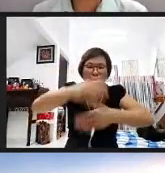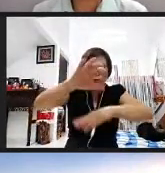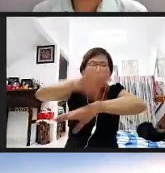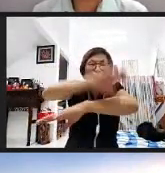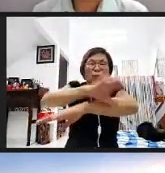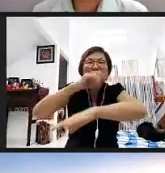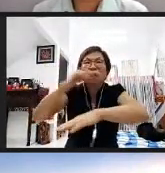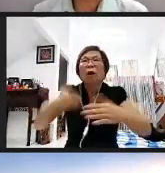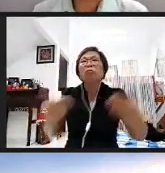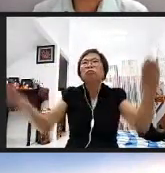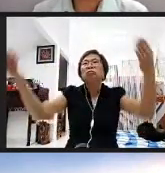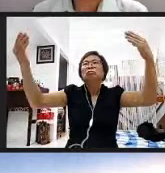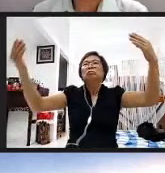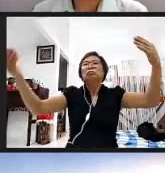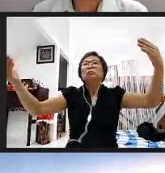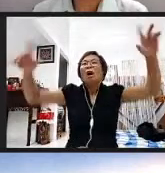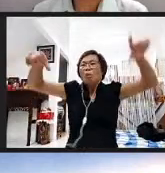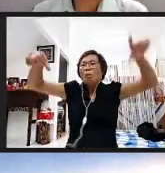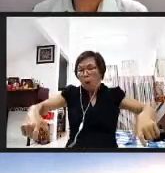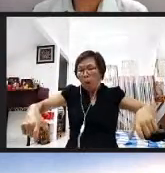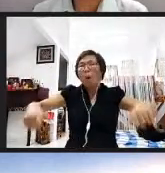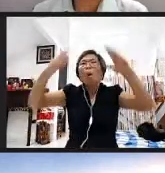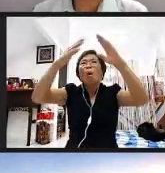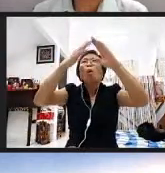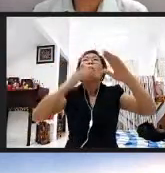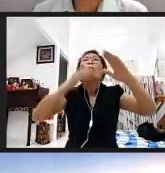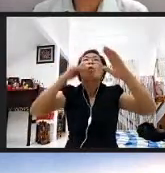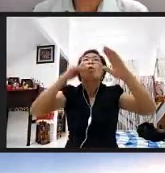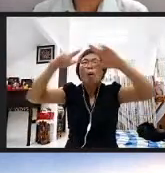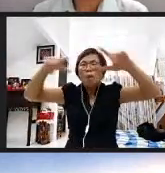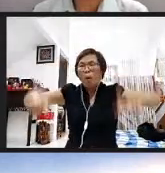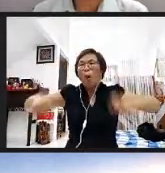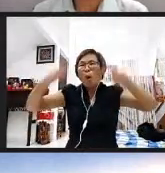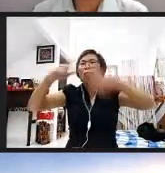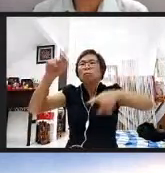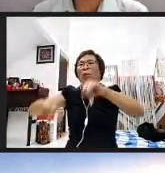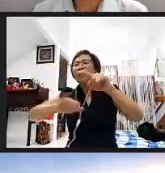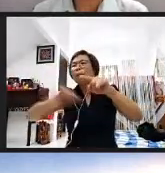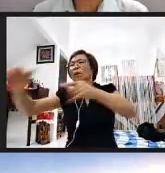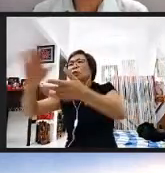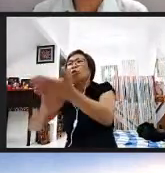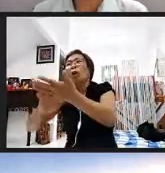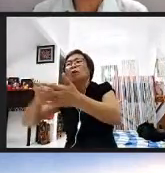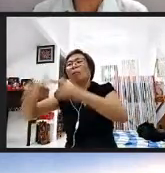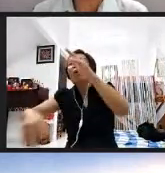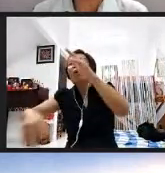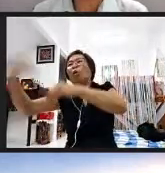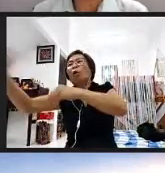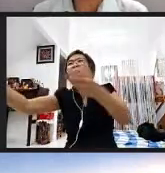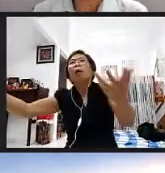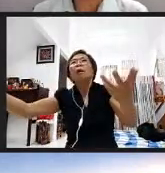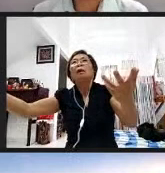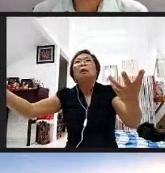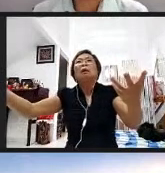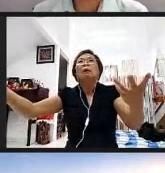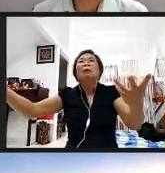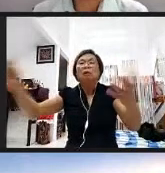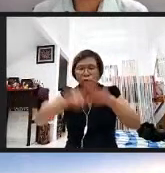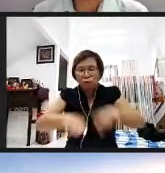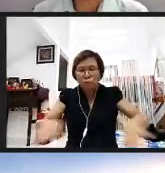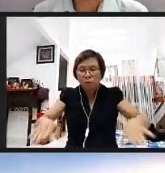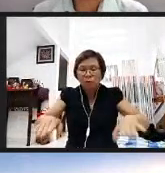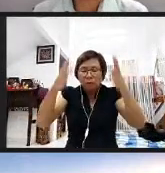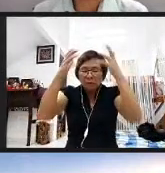locked up at home and not being able to go to school and not being able to go out, there were great impacts on these kids as